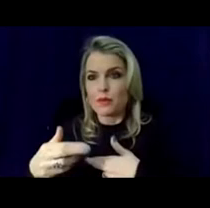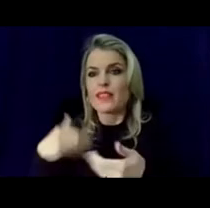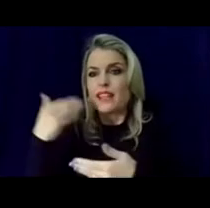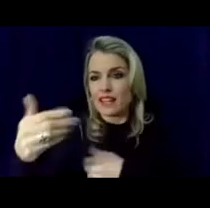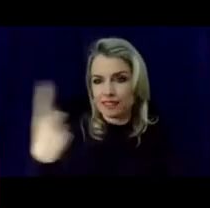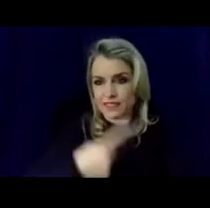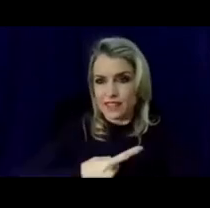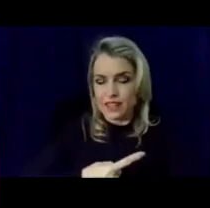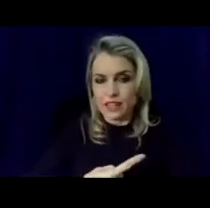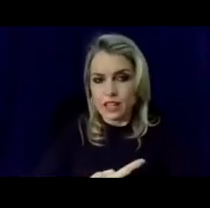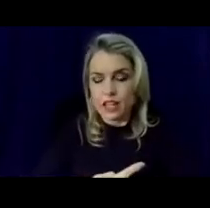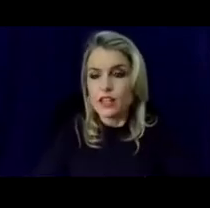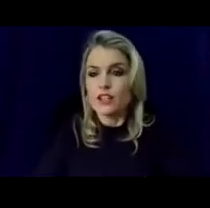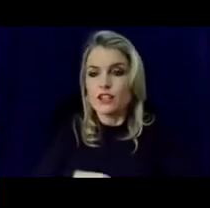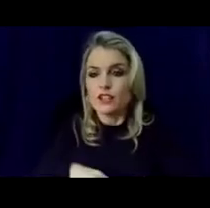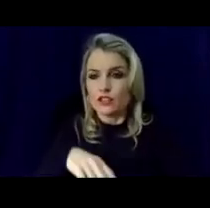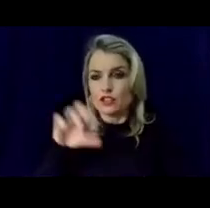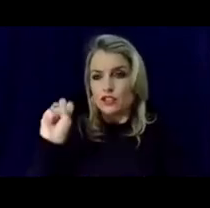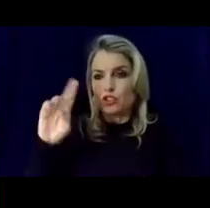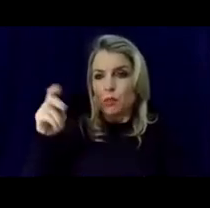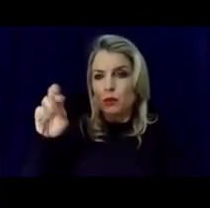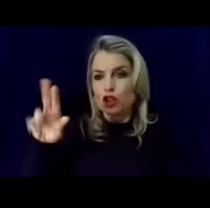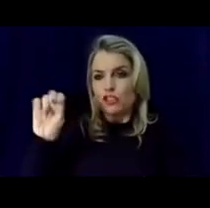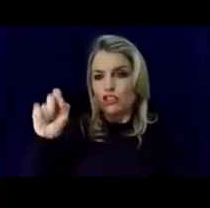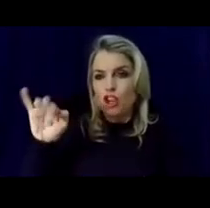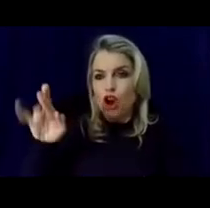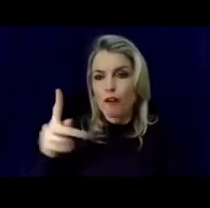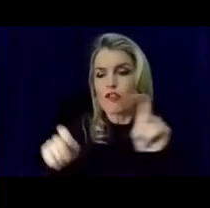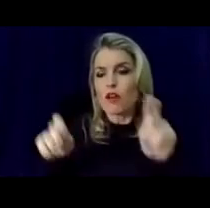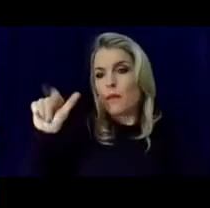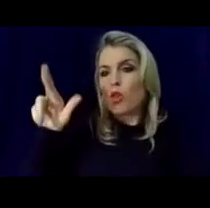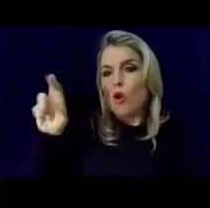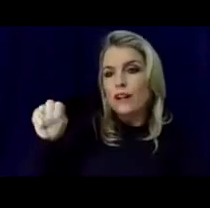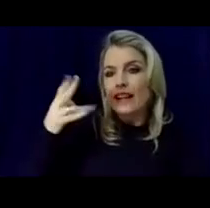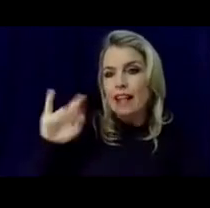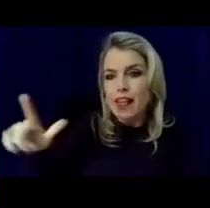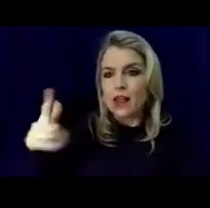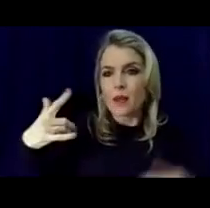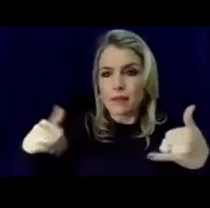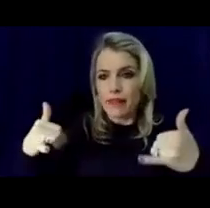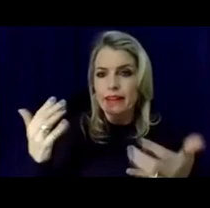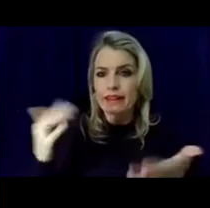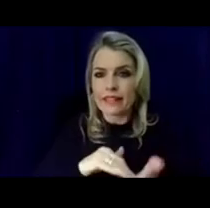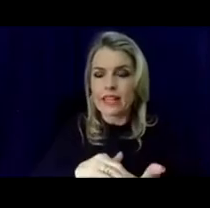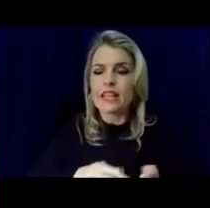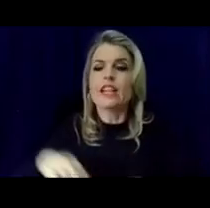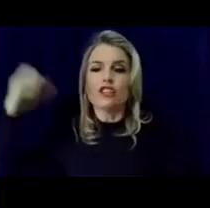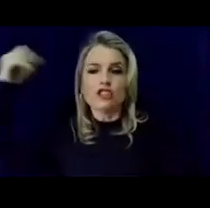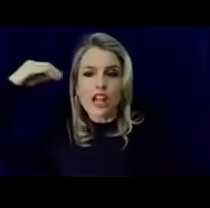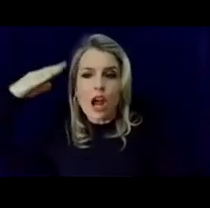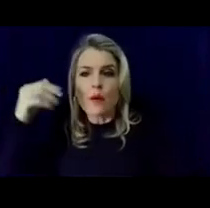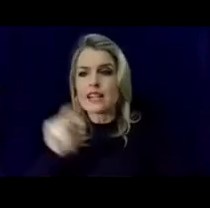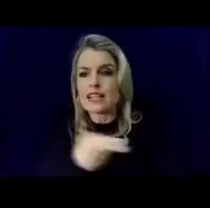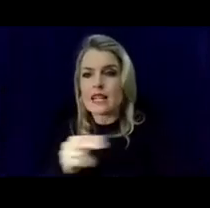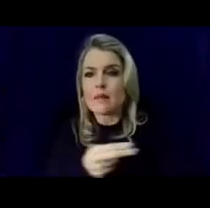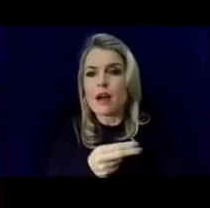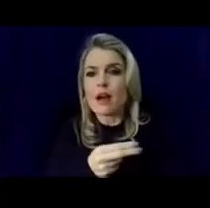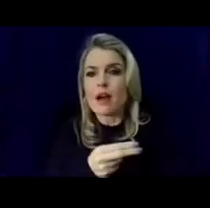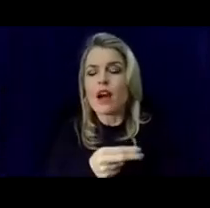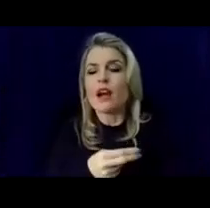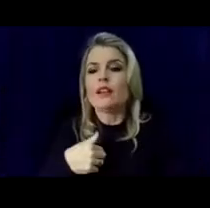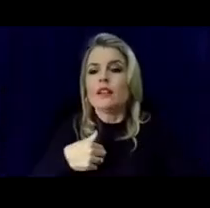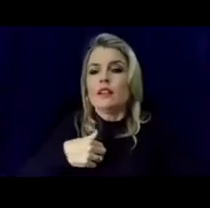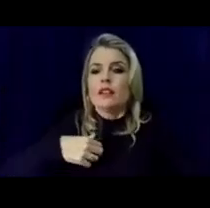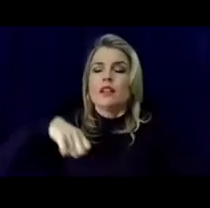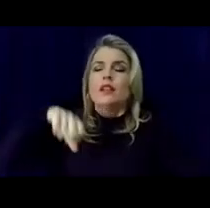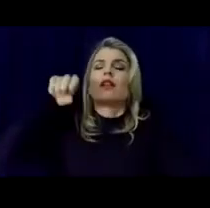day. Superstar by Lauren Hill plays as Nima readies for her day. The shower head sputters on. She throws her head back as